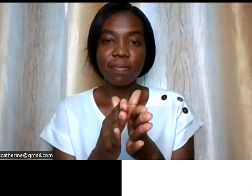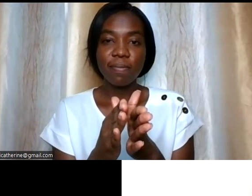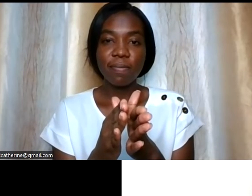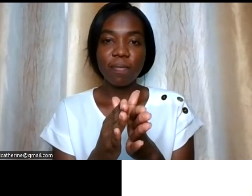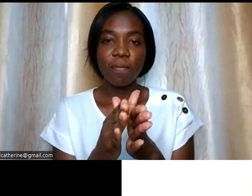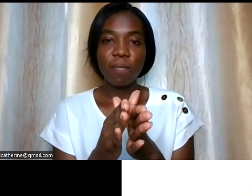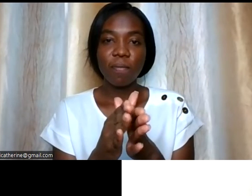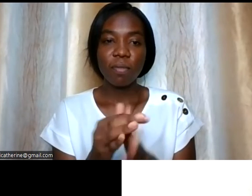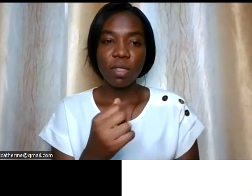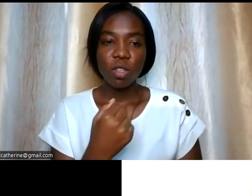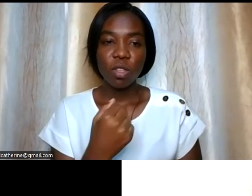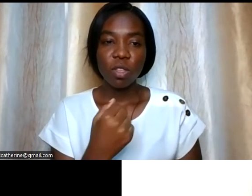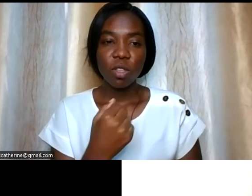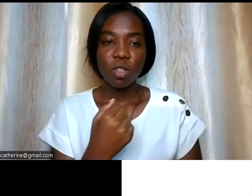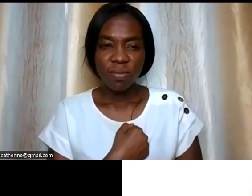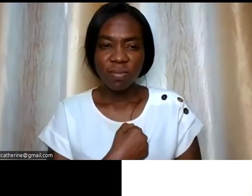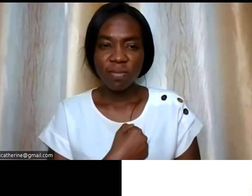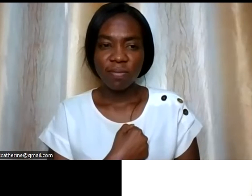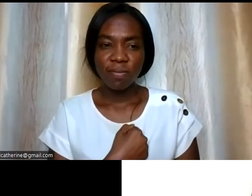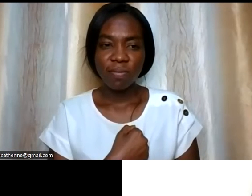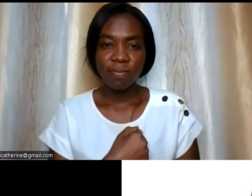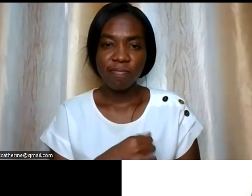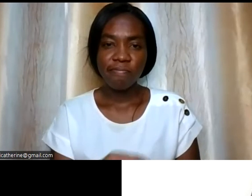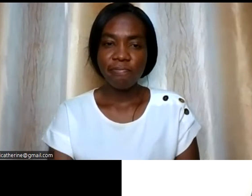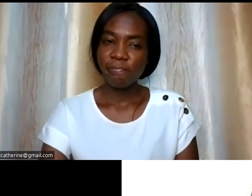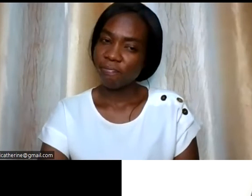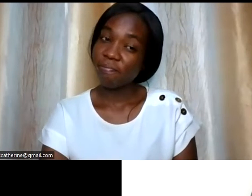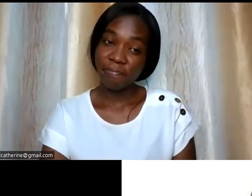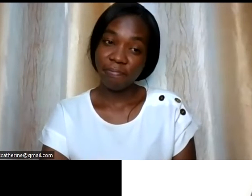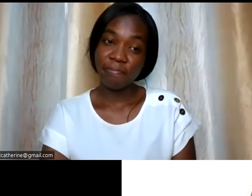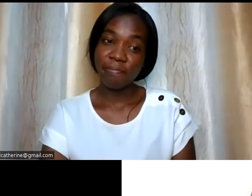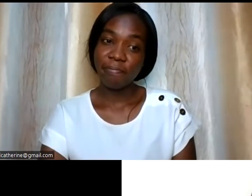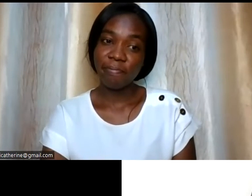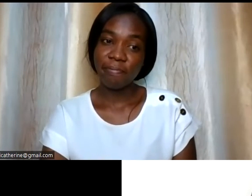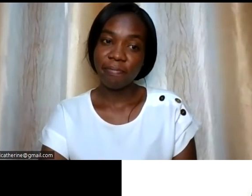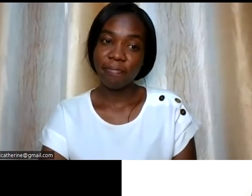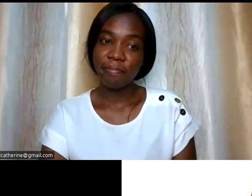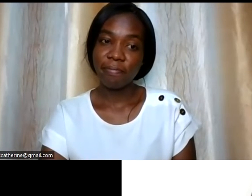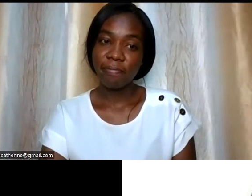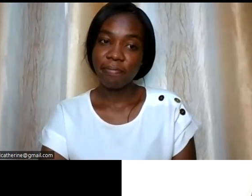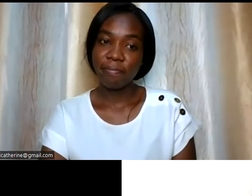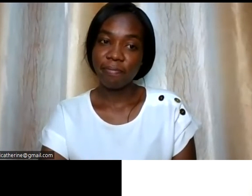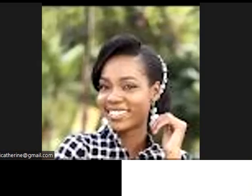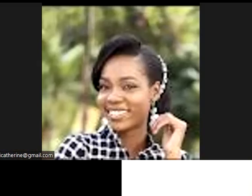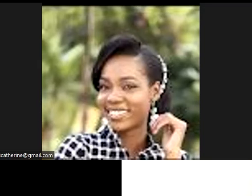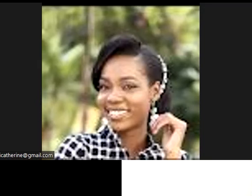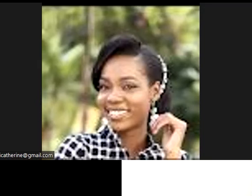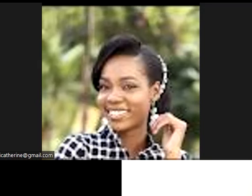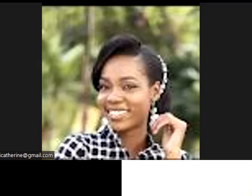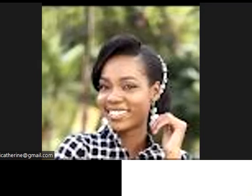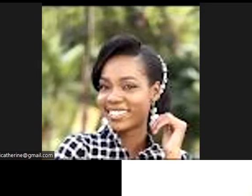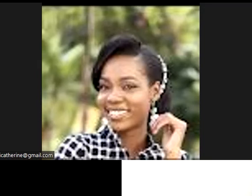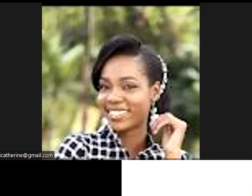Sorry, Emily. I think that's why we're also trying to reach out back. Okay, we